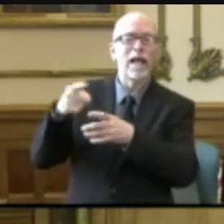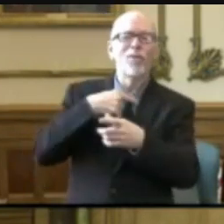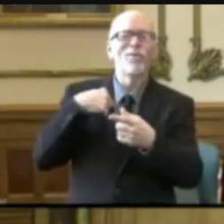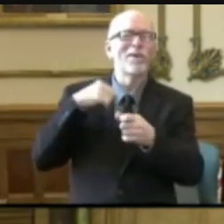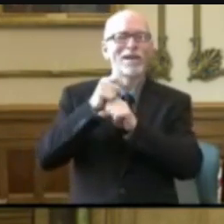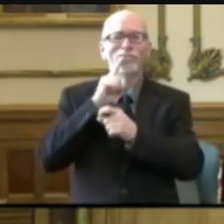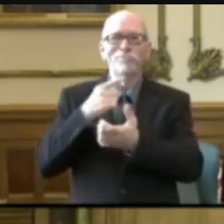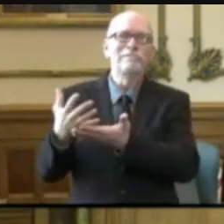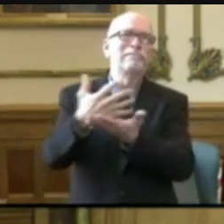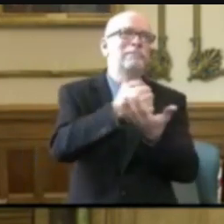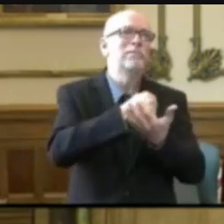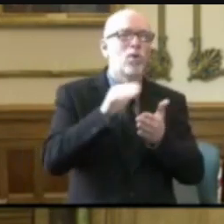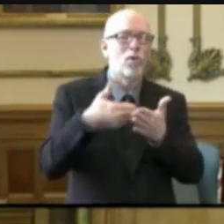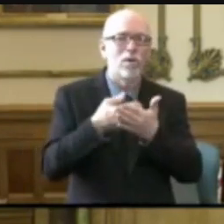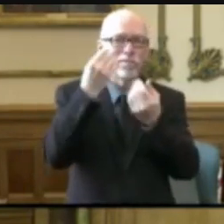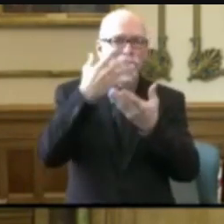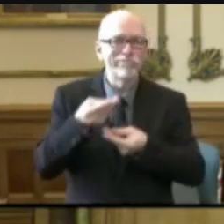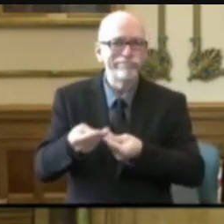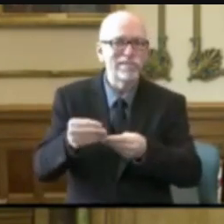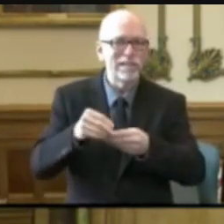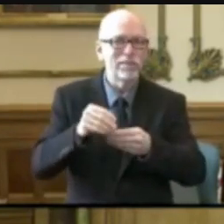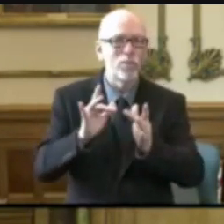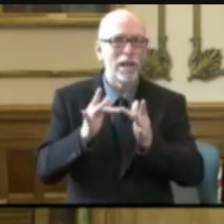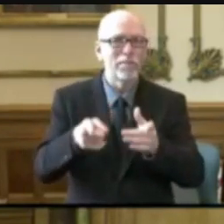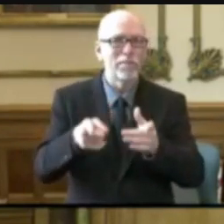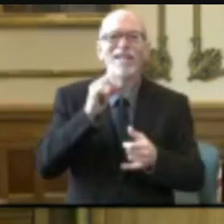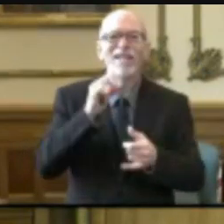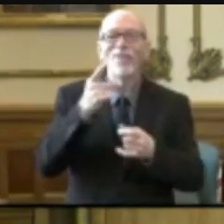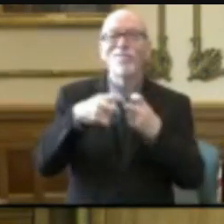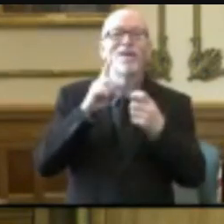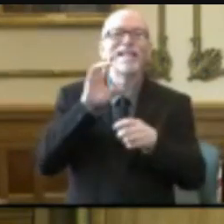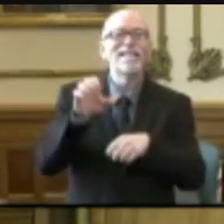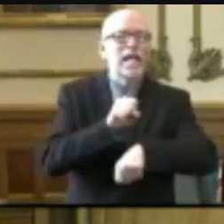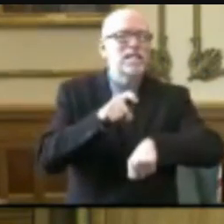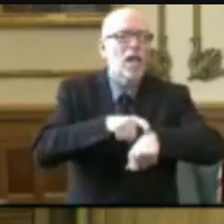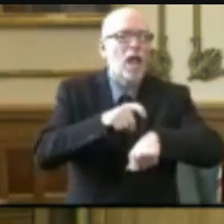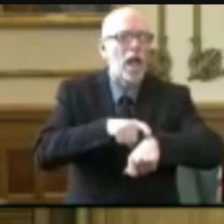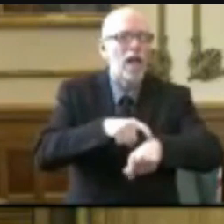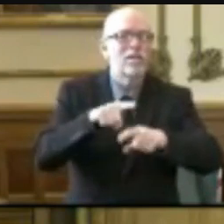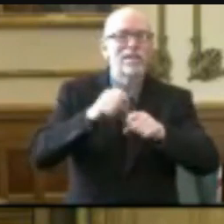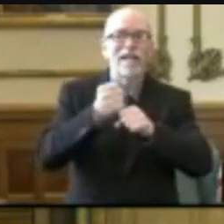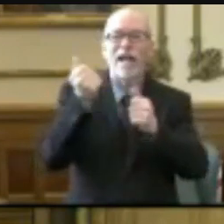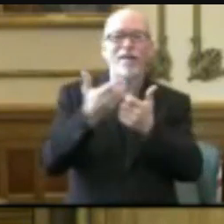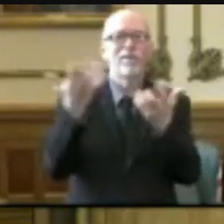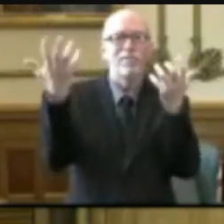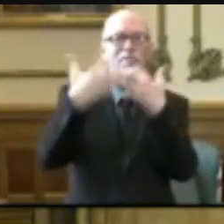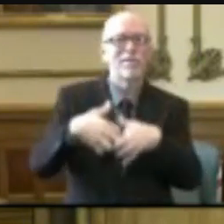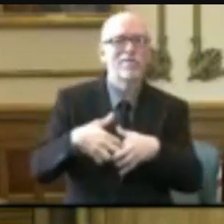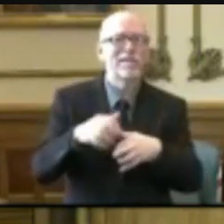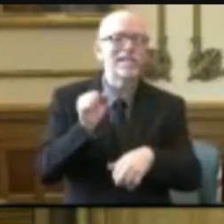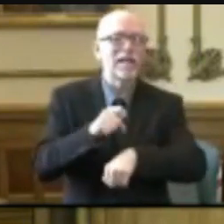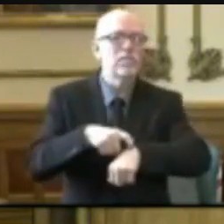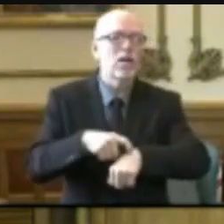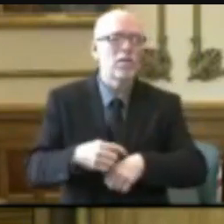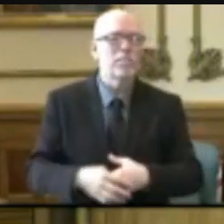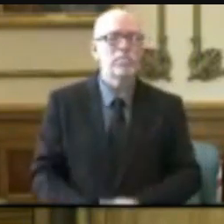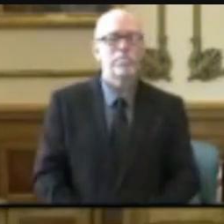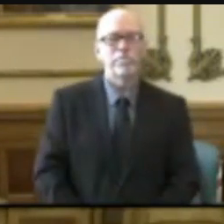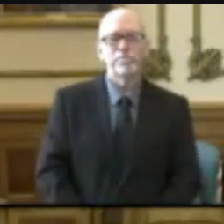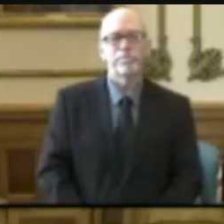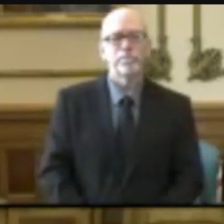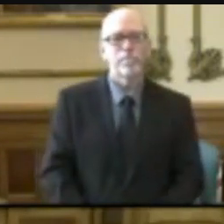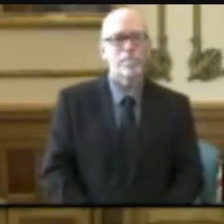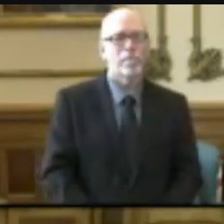that fed into our data. So that's the problem, is that it just takes some time to get all that established. Thank you,